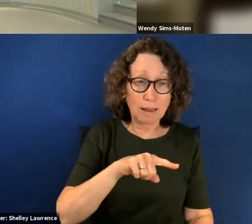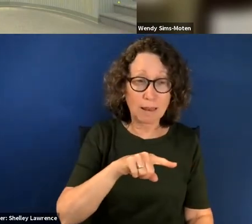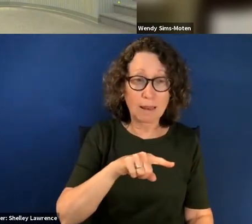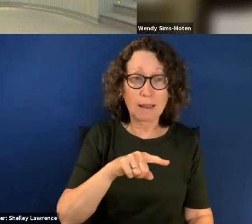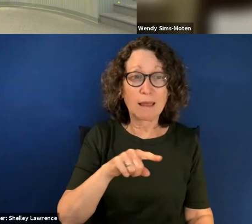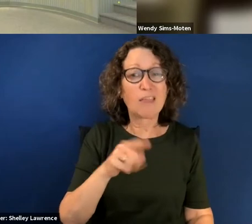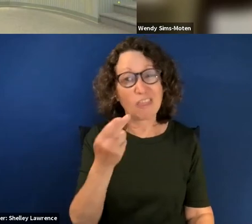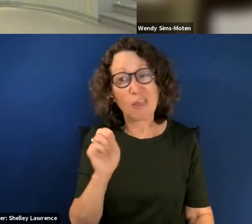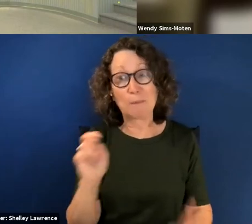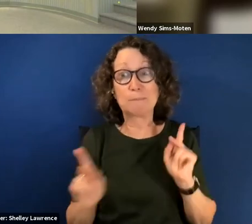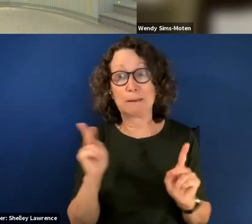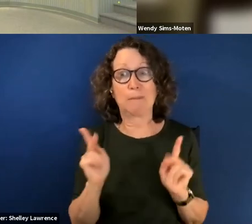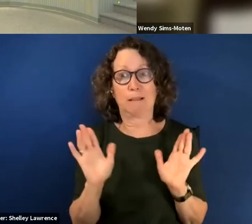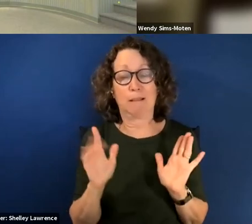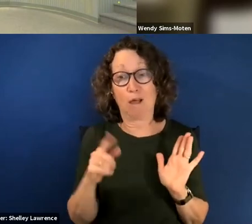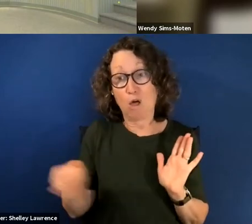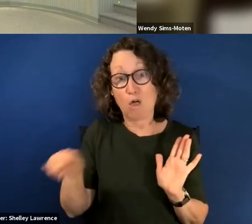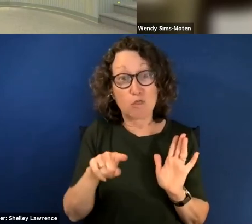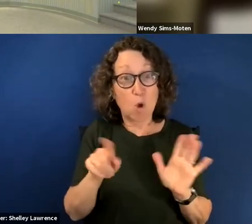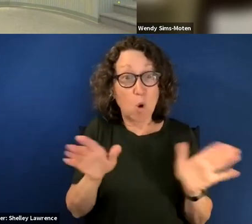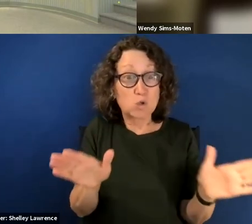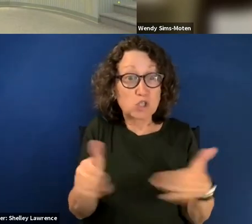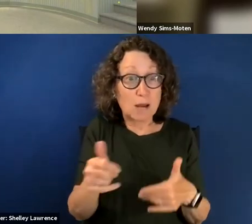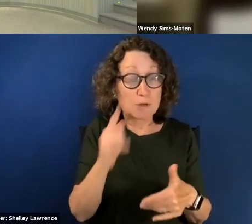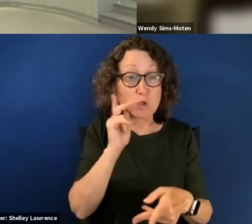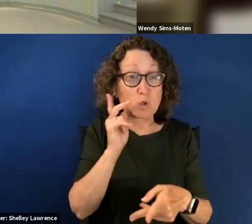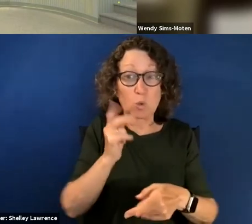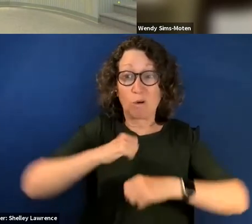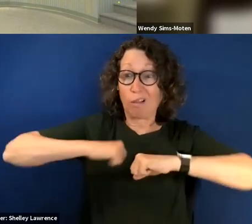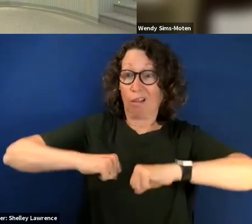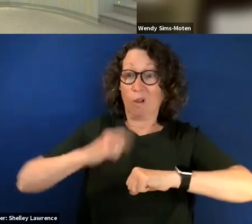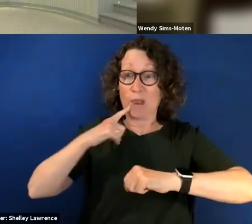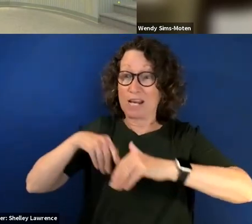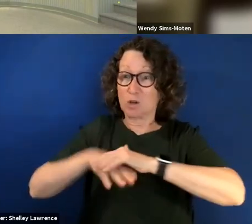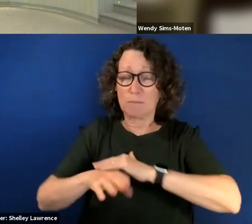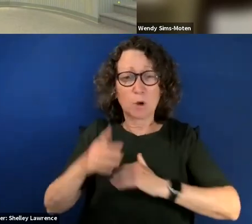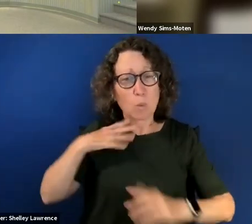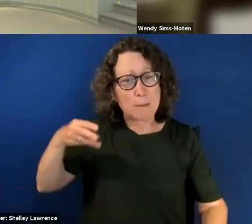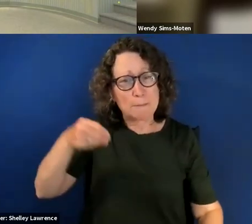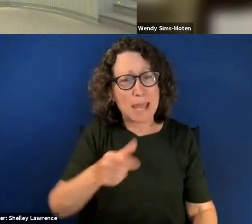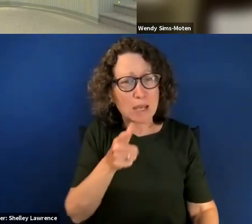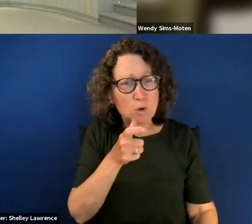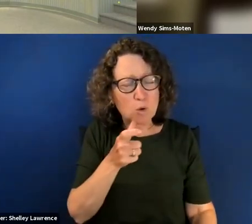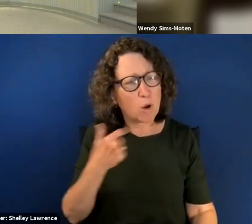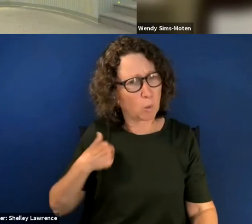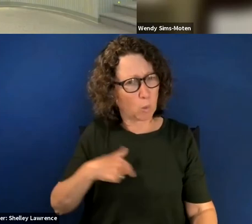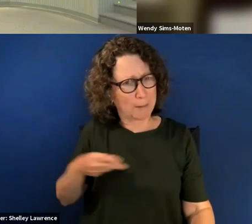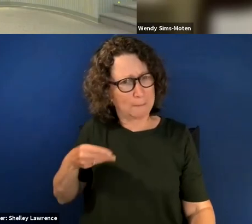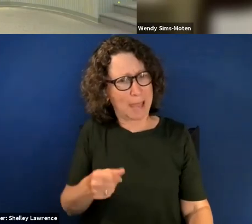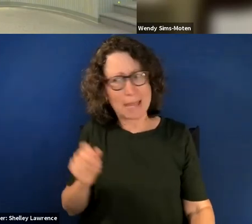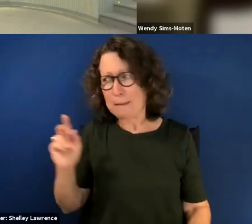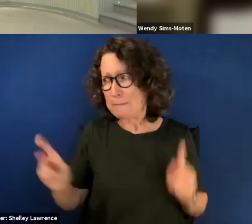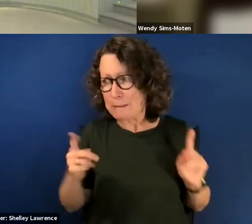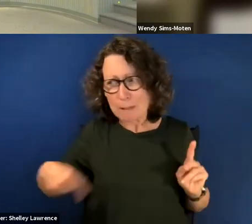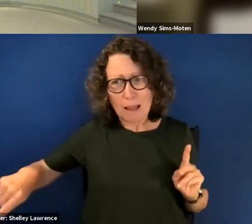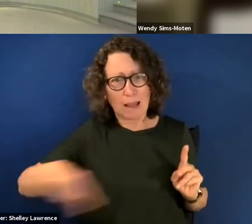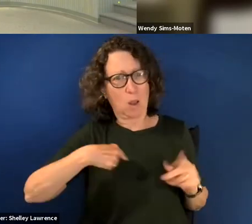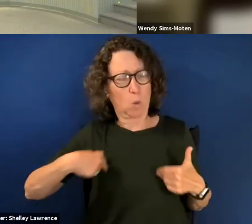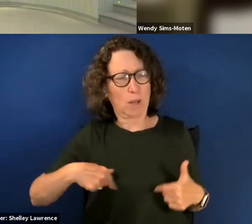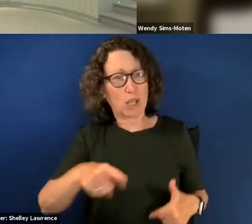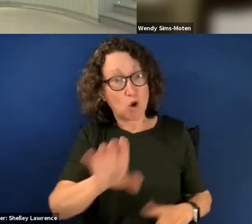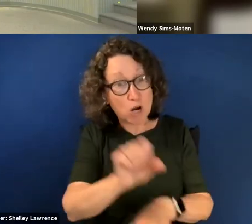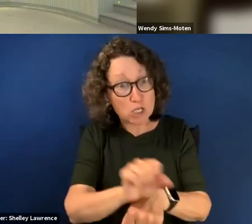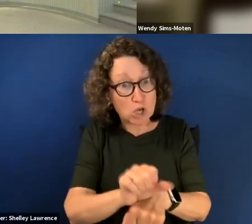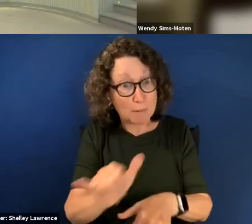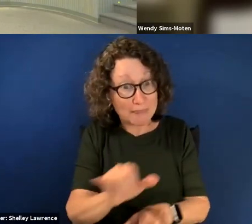The people. Those chambers that you kept us out of tonight, they're paid for by us, the people. Your job